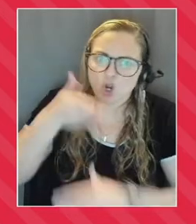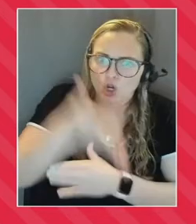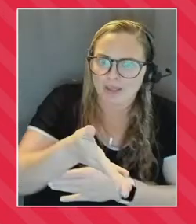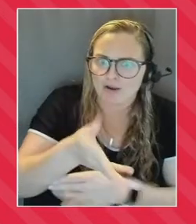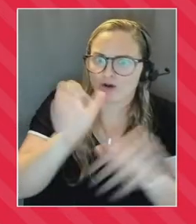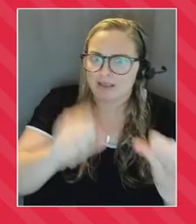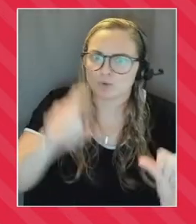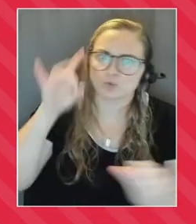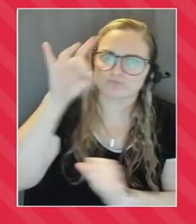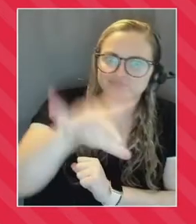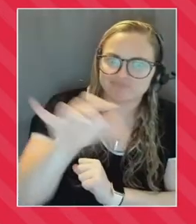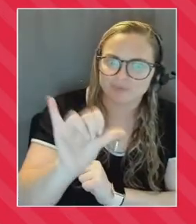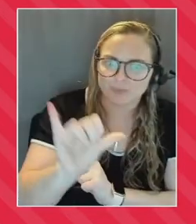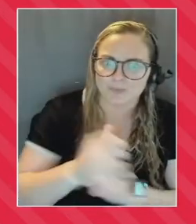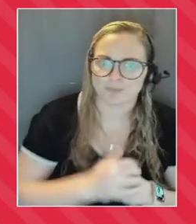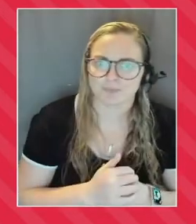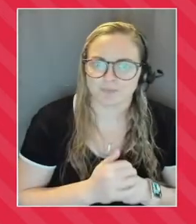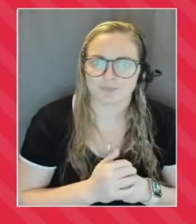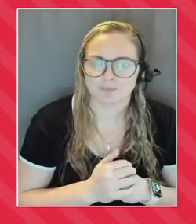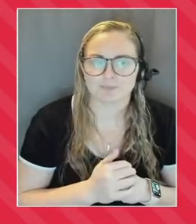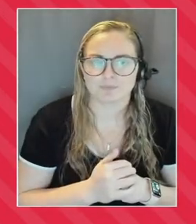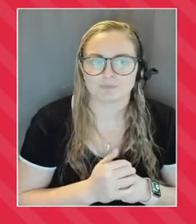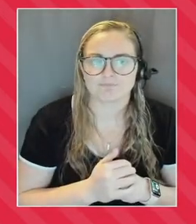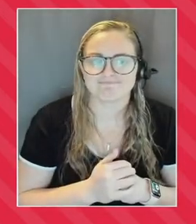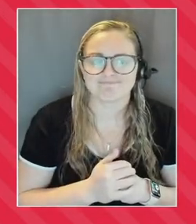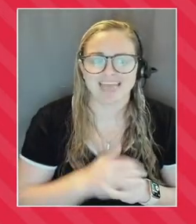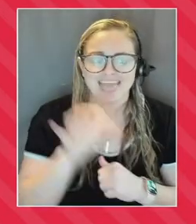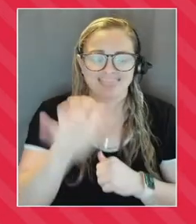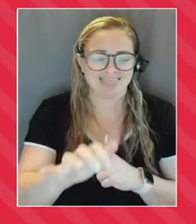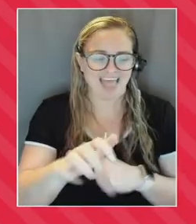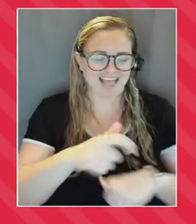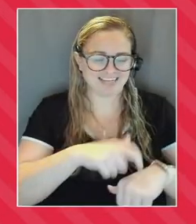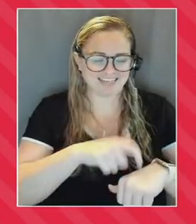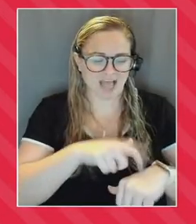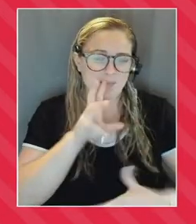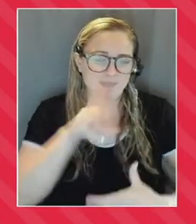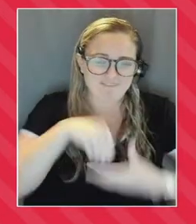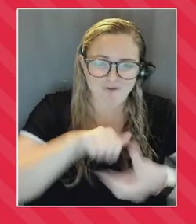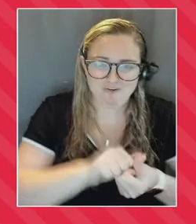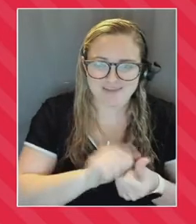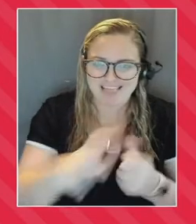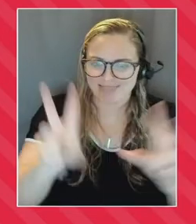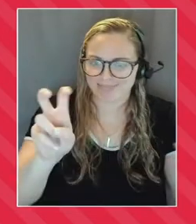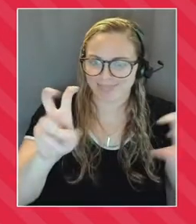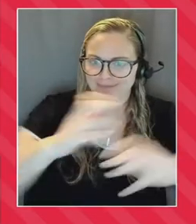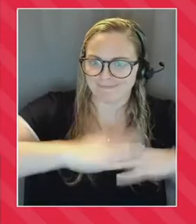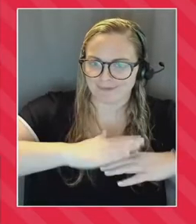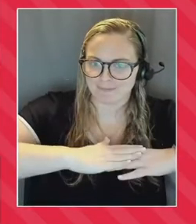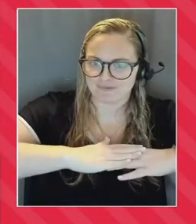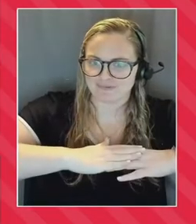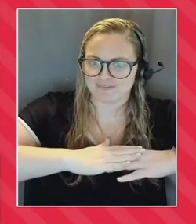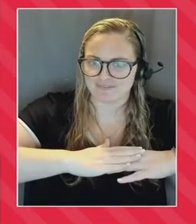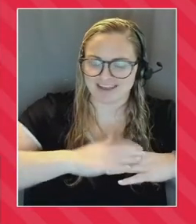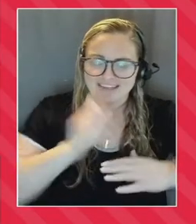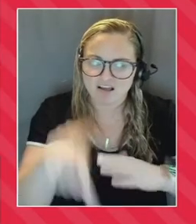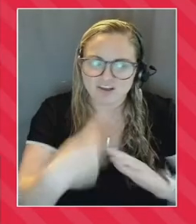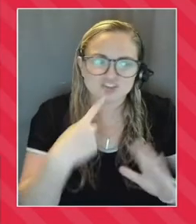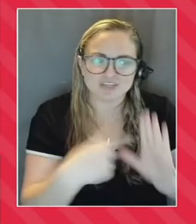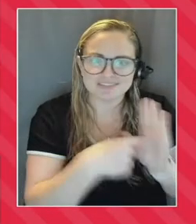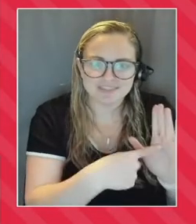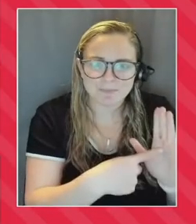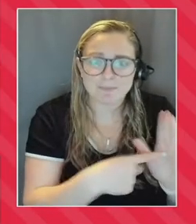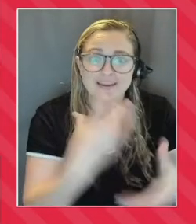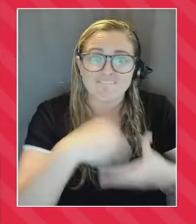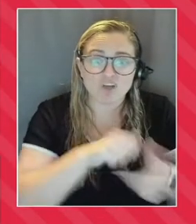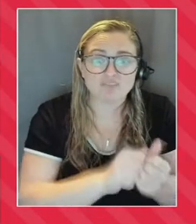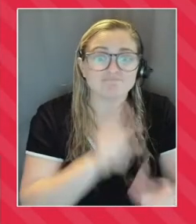also that seat at the table is not just symbolic, but that it involves authentic and serious